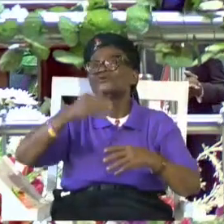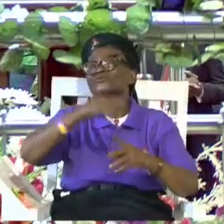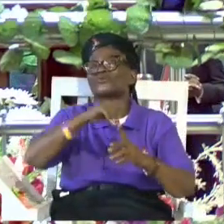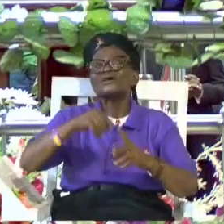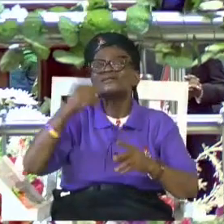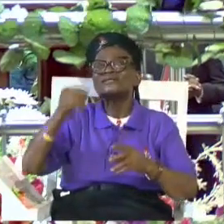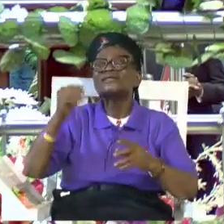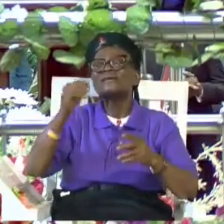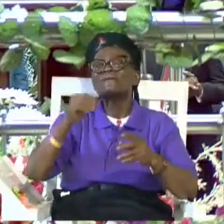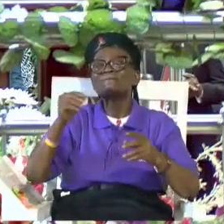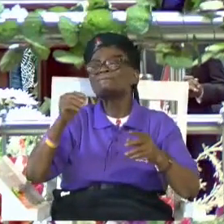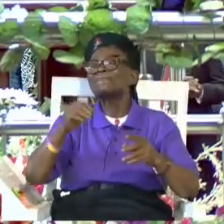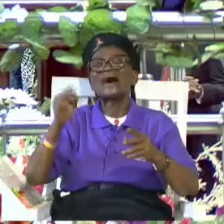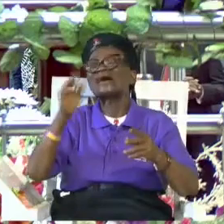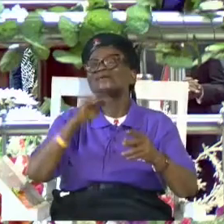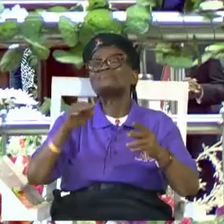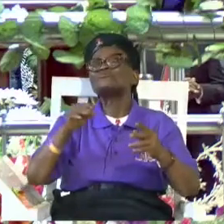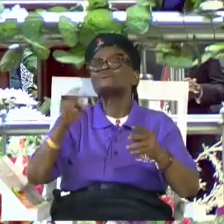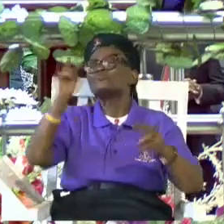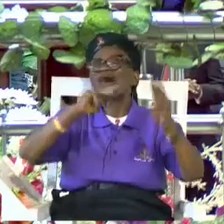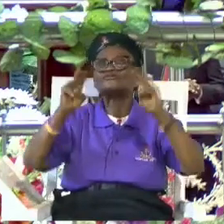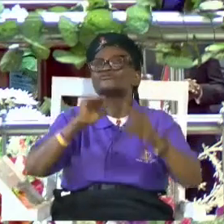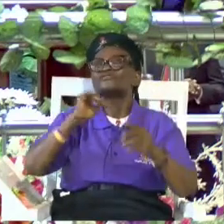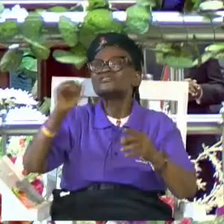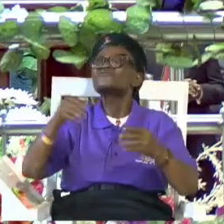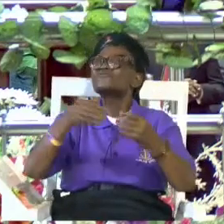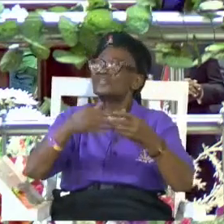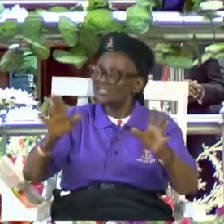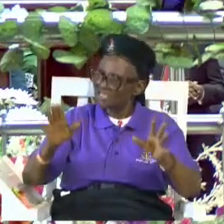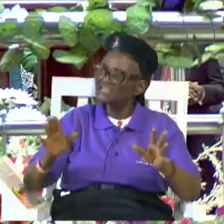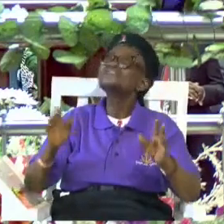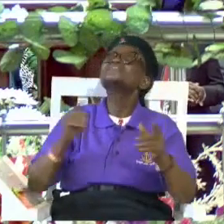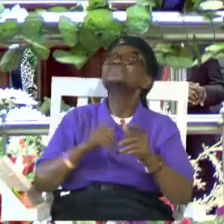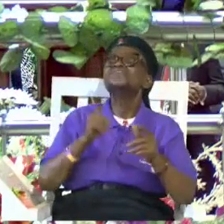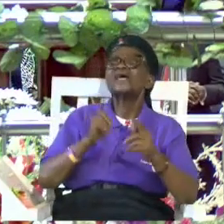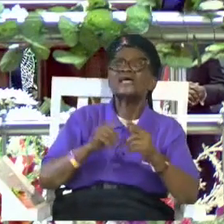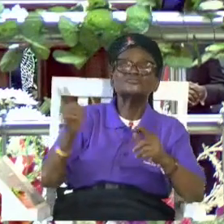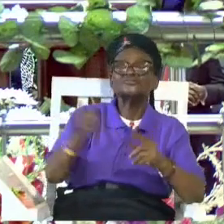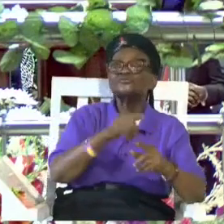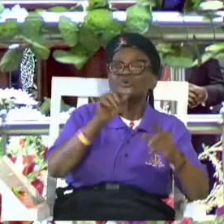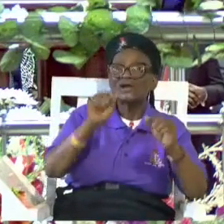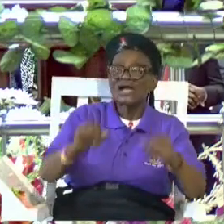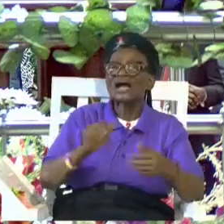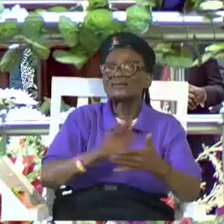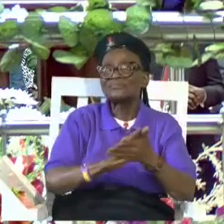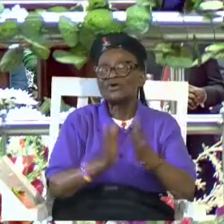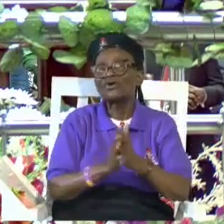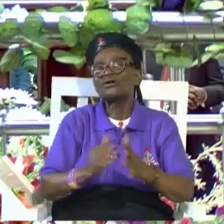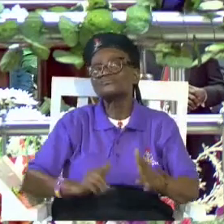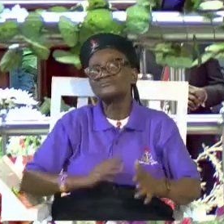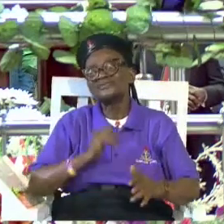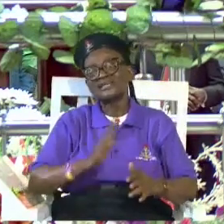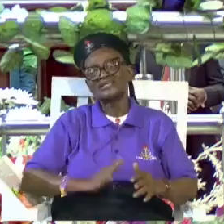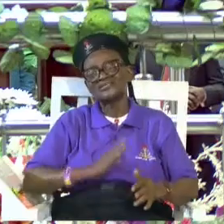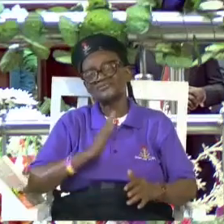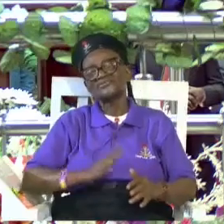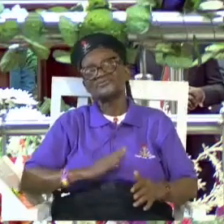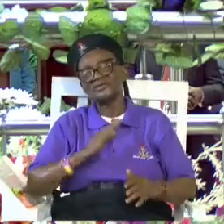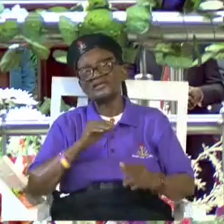Now, so over to you, brethren. We go ahead and we go fast.